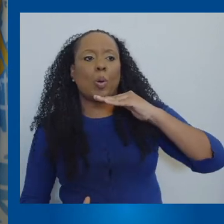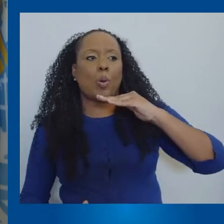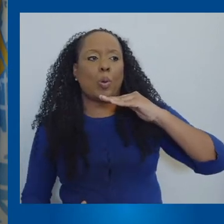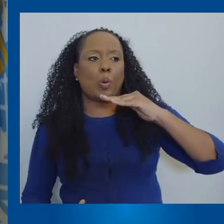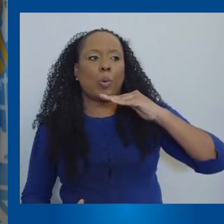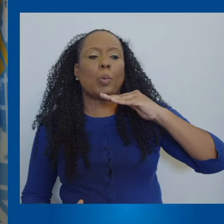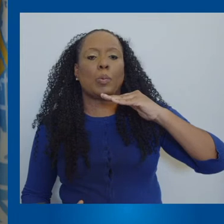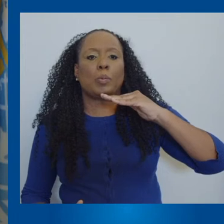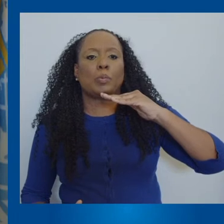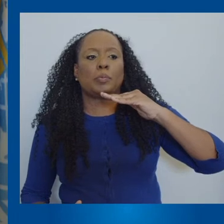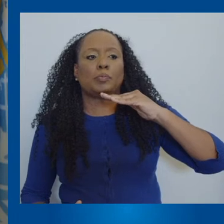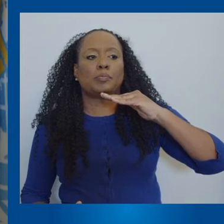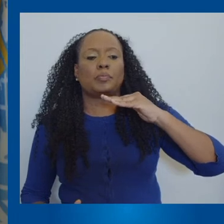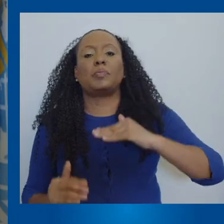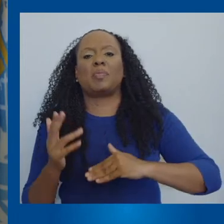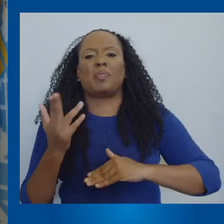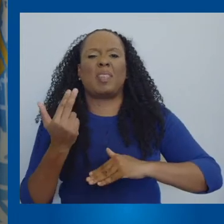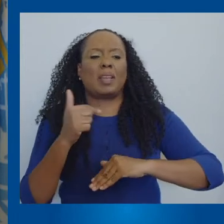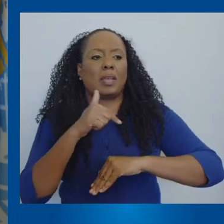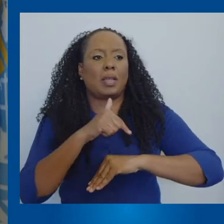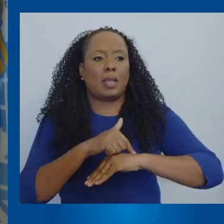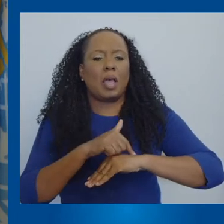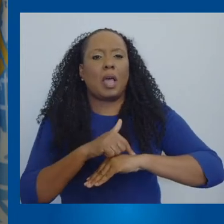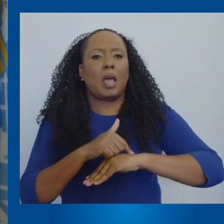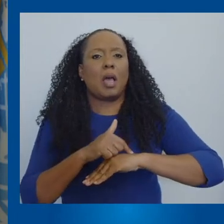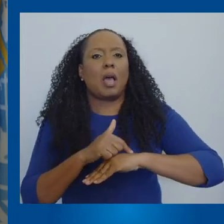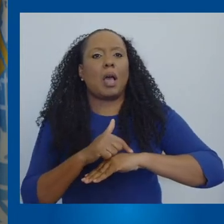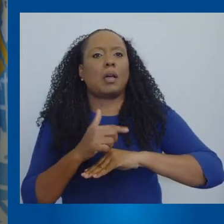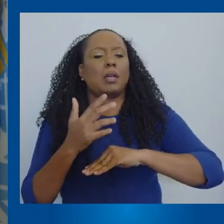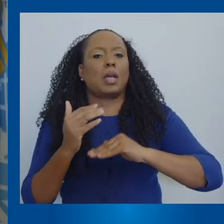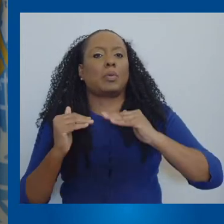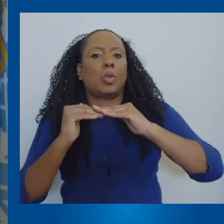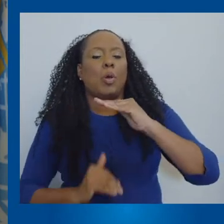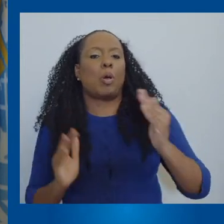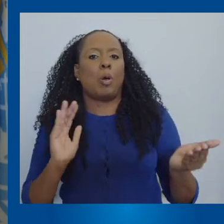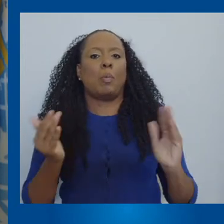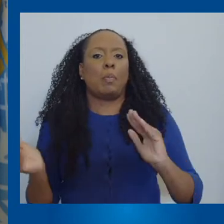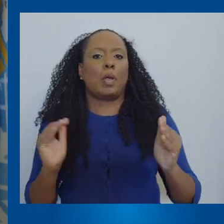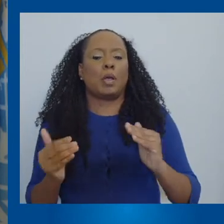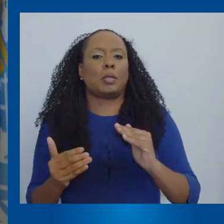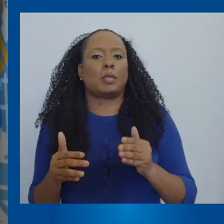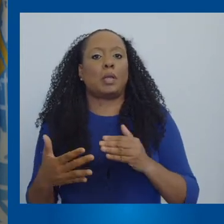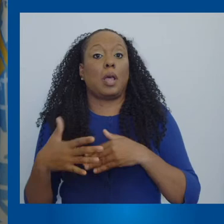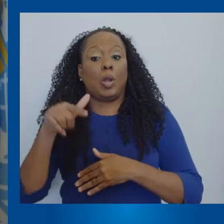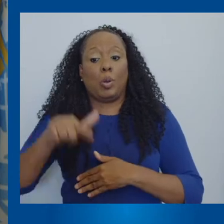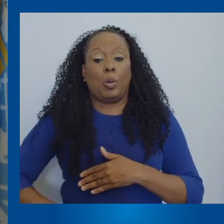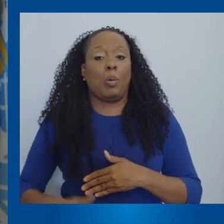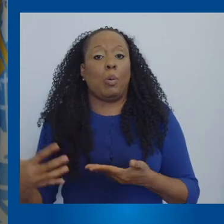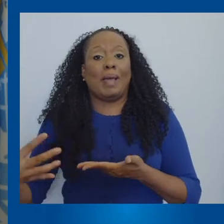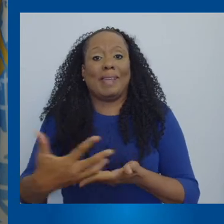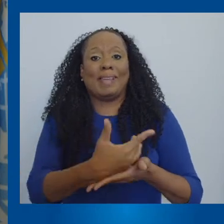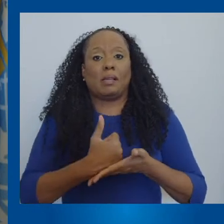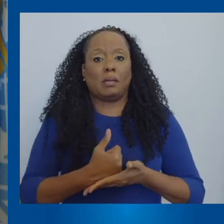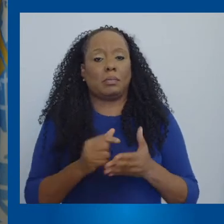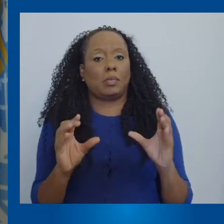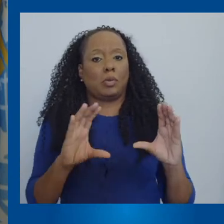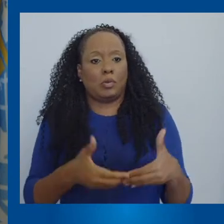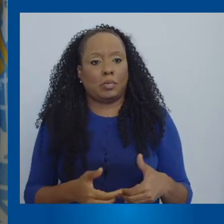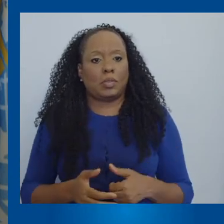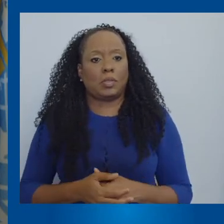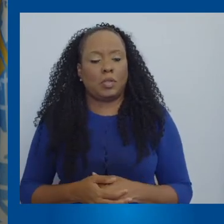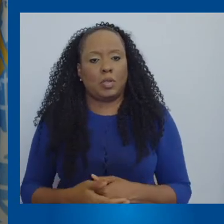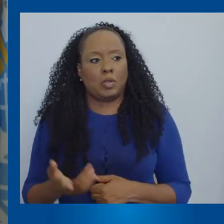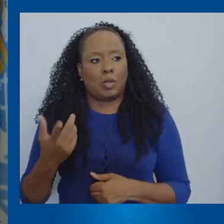13 times that of low income groups. So when we look at that, then clearly, as we are pumping stuff into the